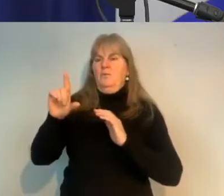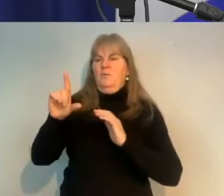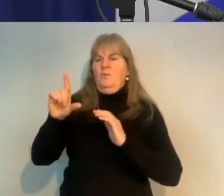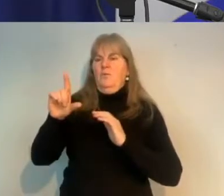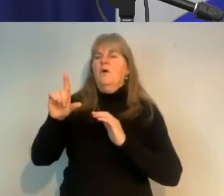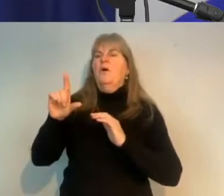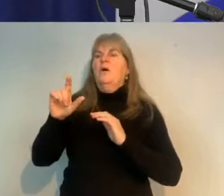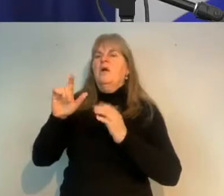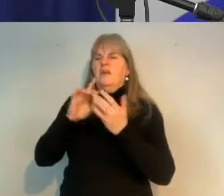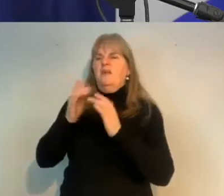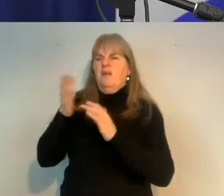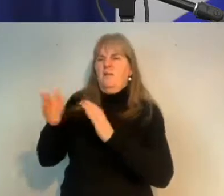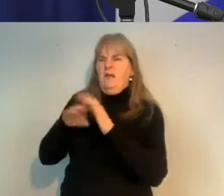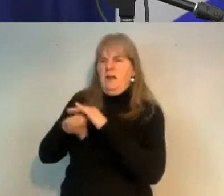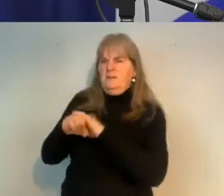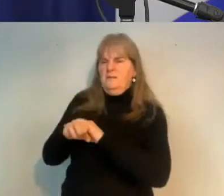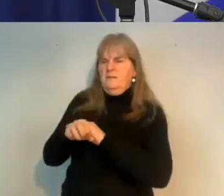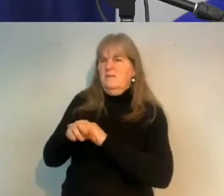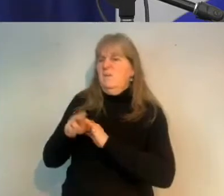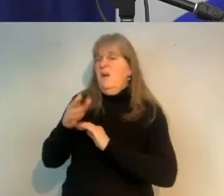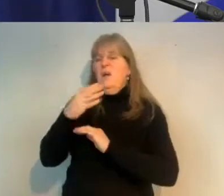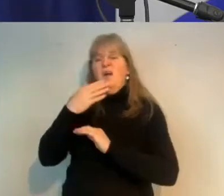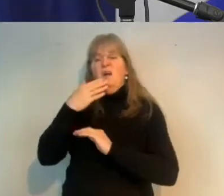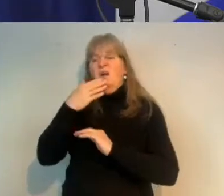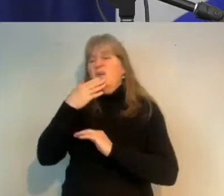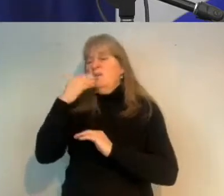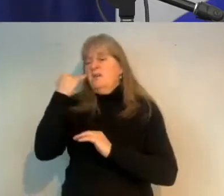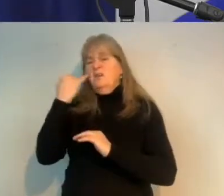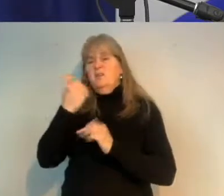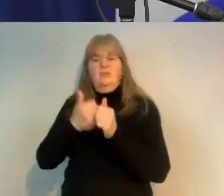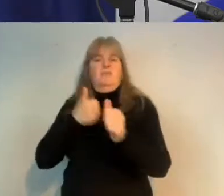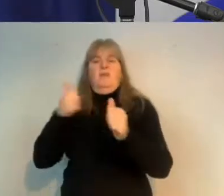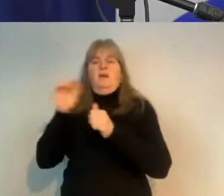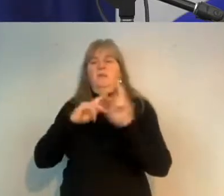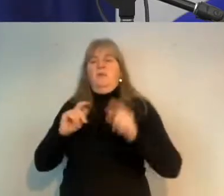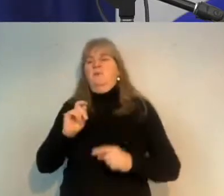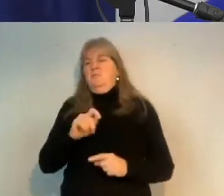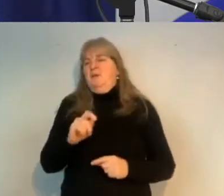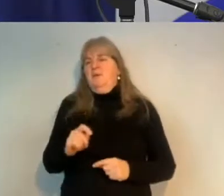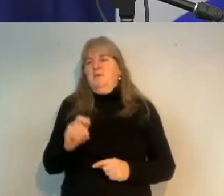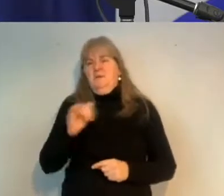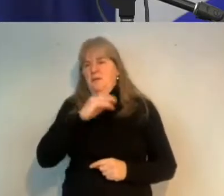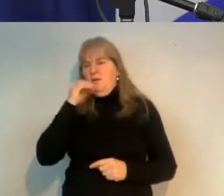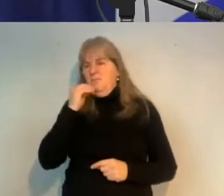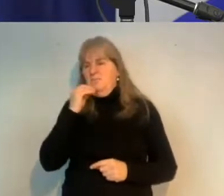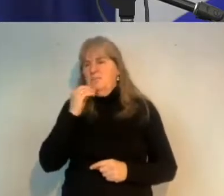of staying home and away from others because there's an awful lot of COVID spreading in the community,